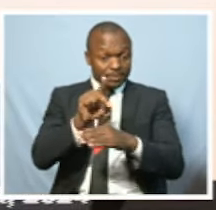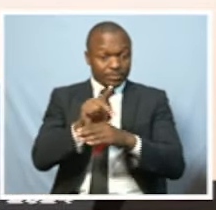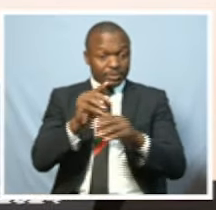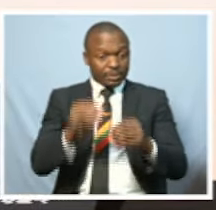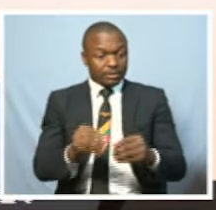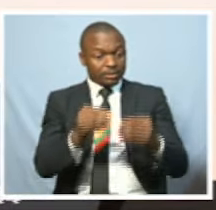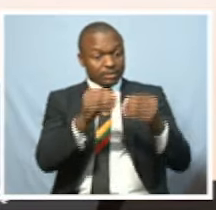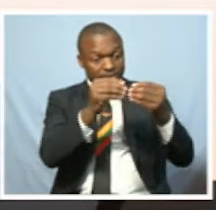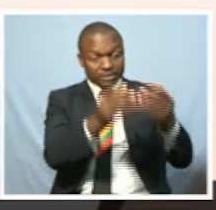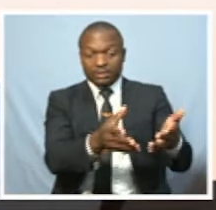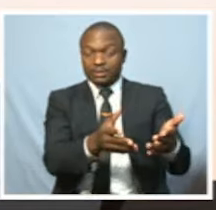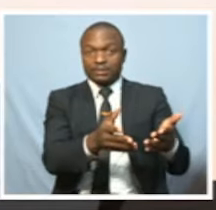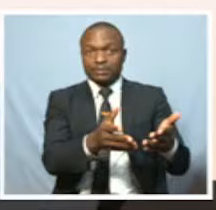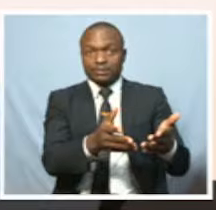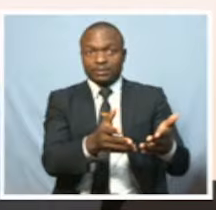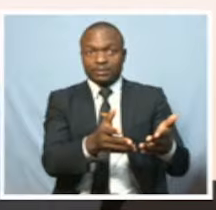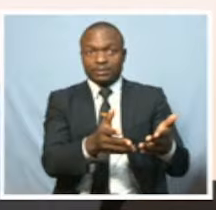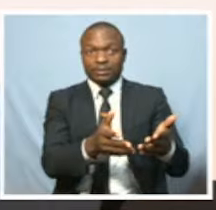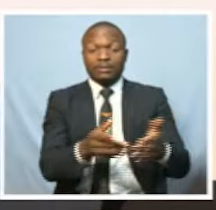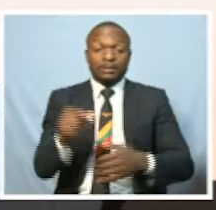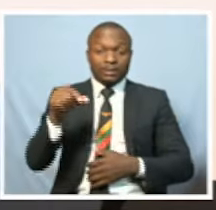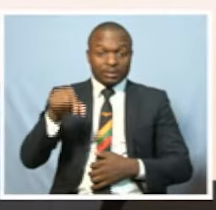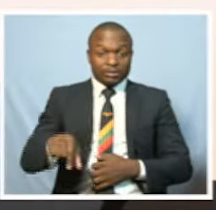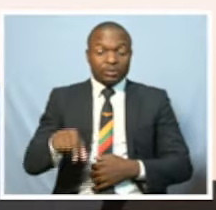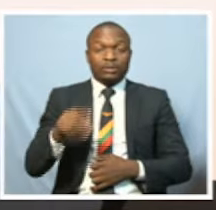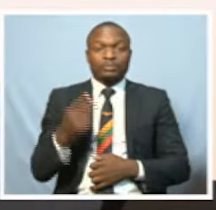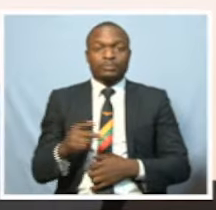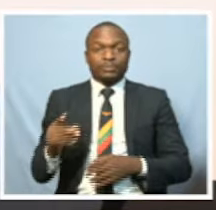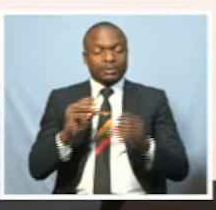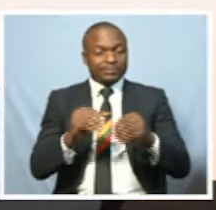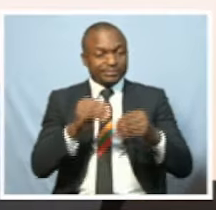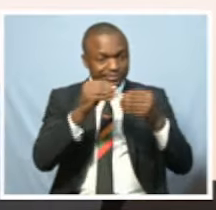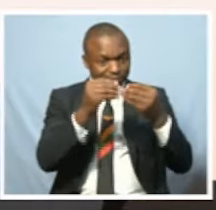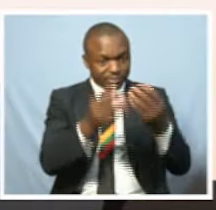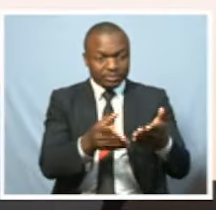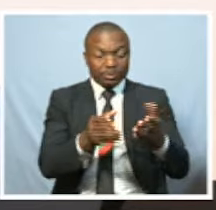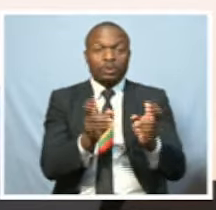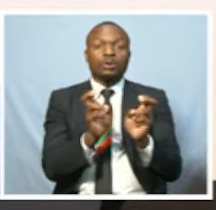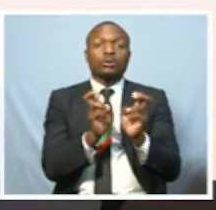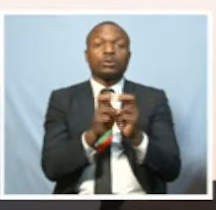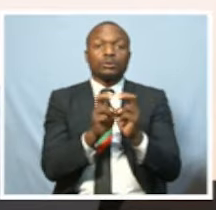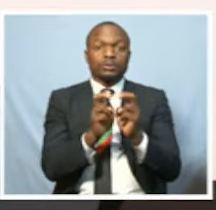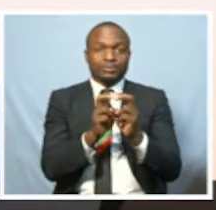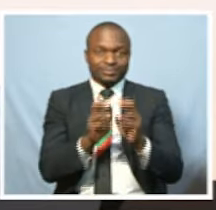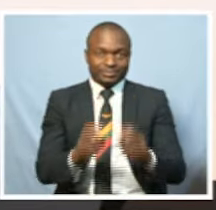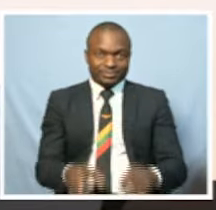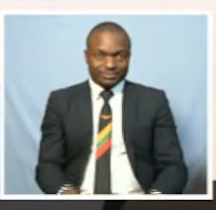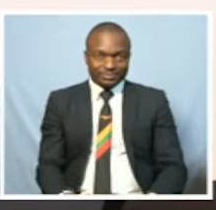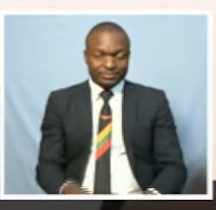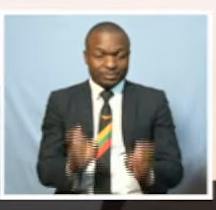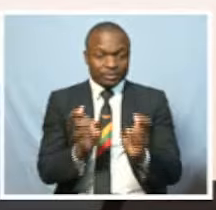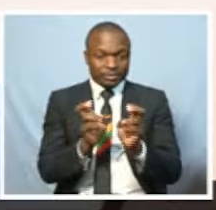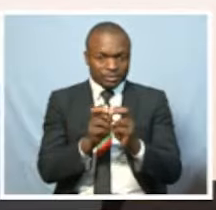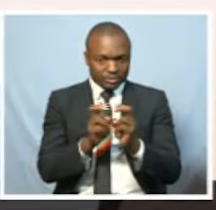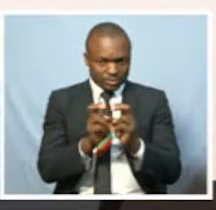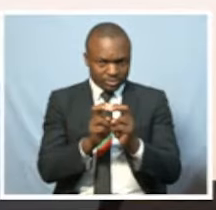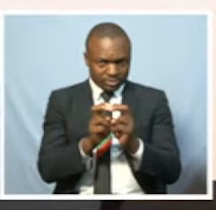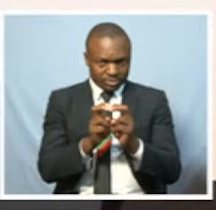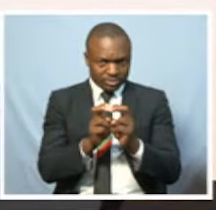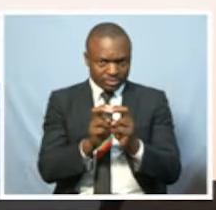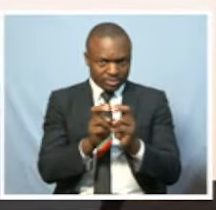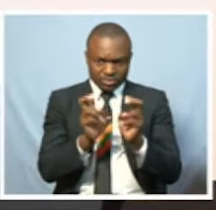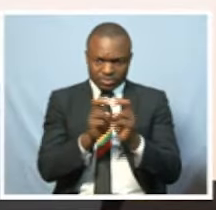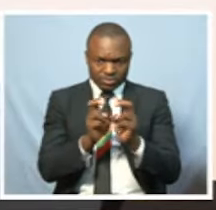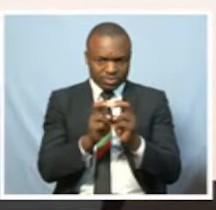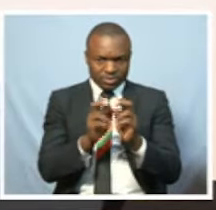offered, deliver quality product are offered contracts. Contracts, not offered